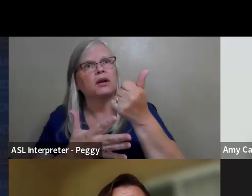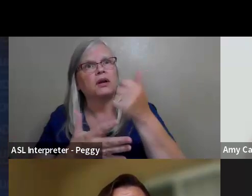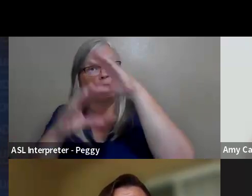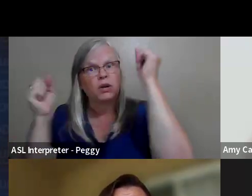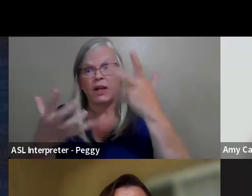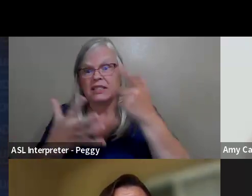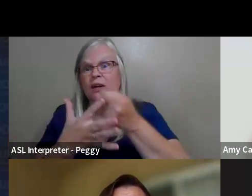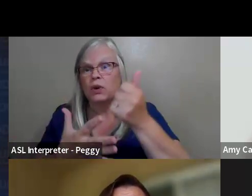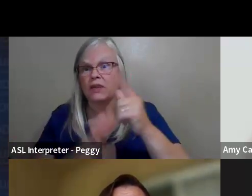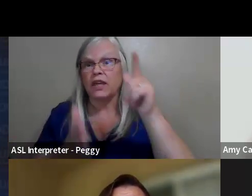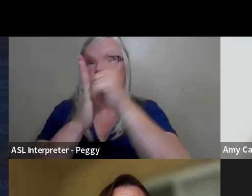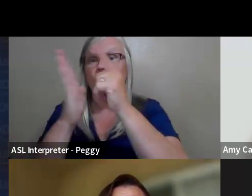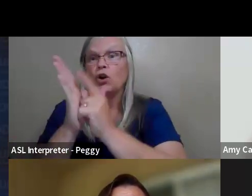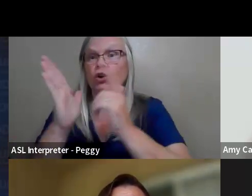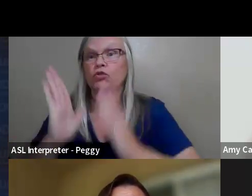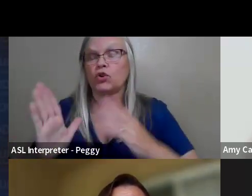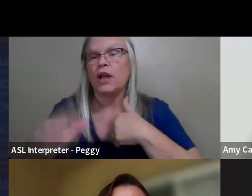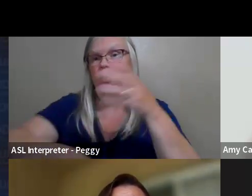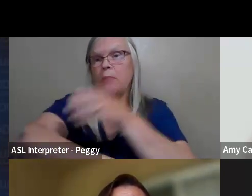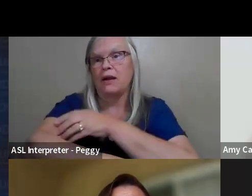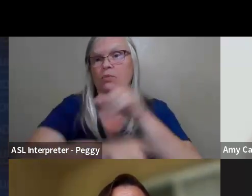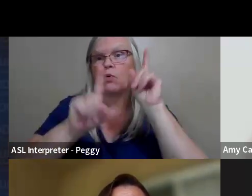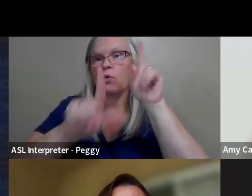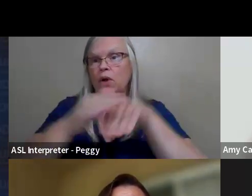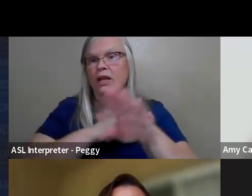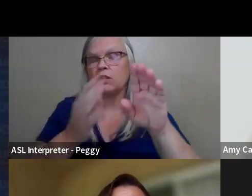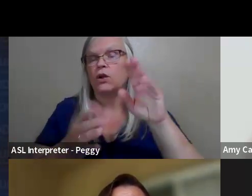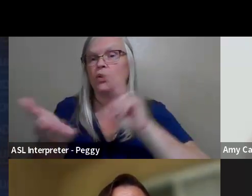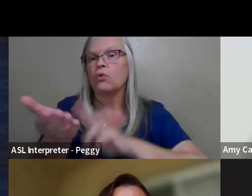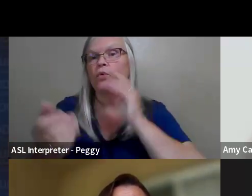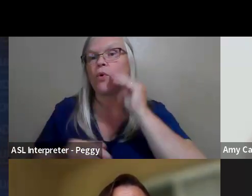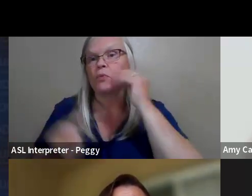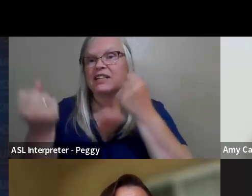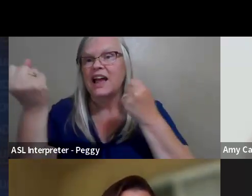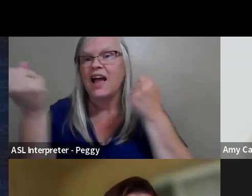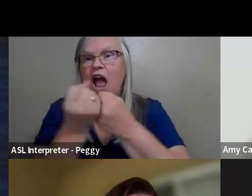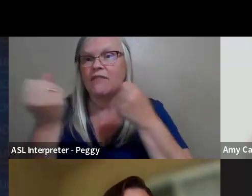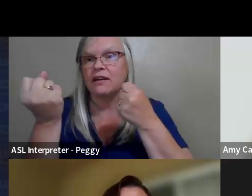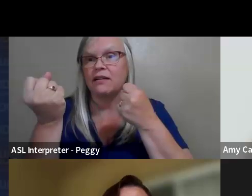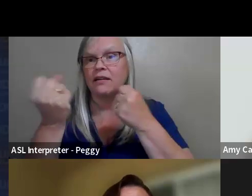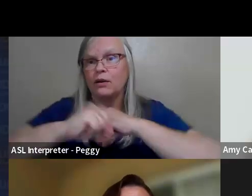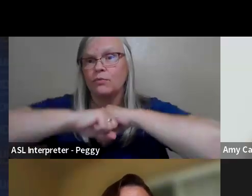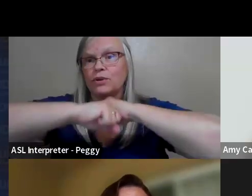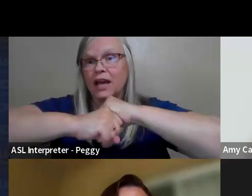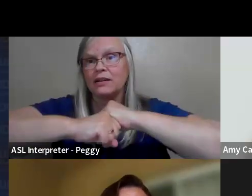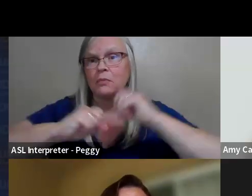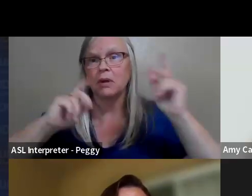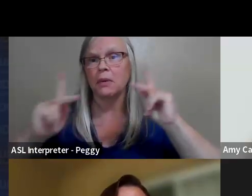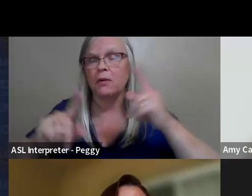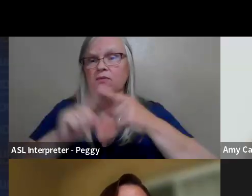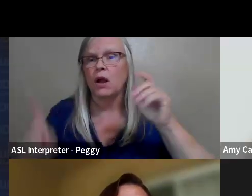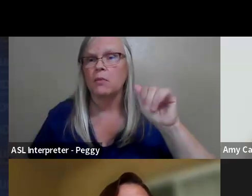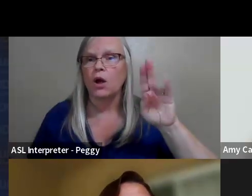of the attorneys who have the power to go into nursing homes to advocate and protect people from abuse and